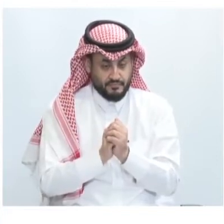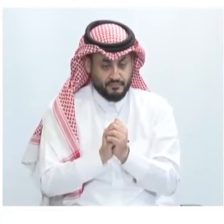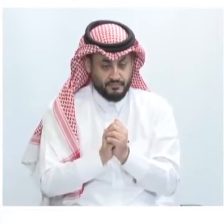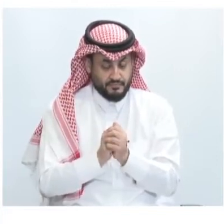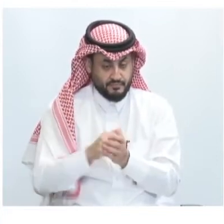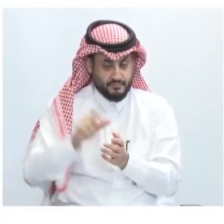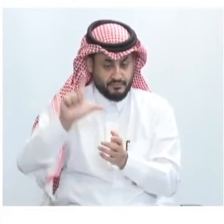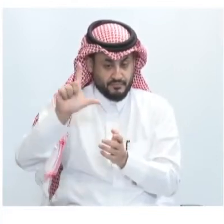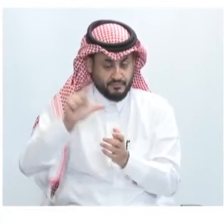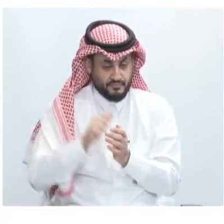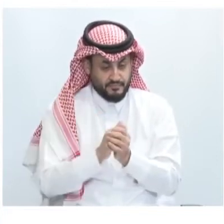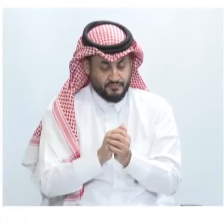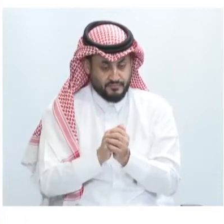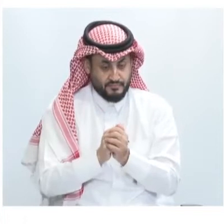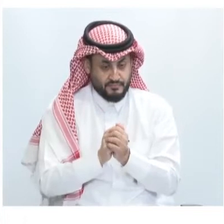L,